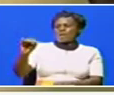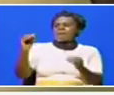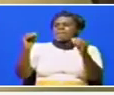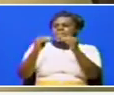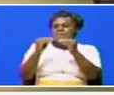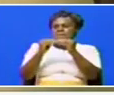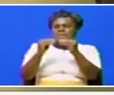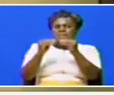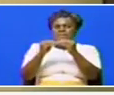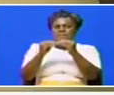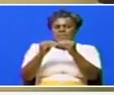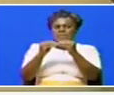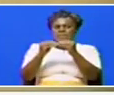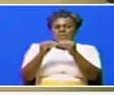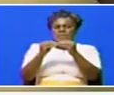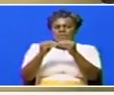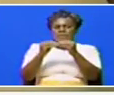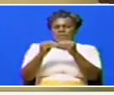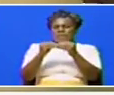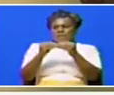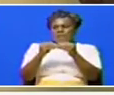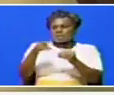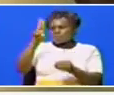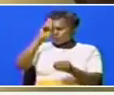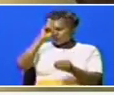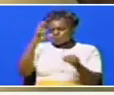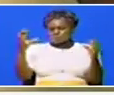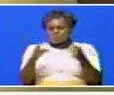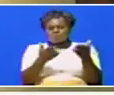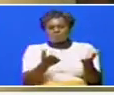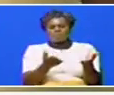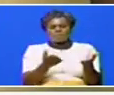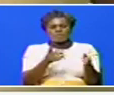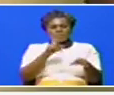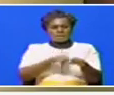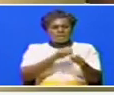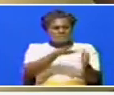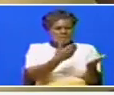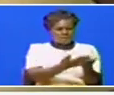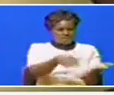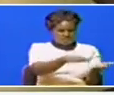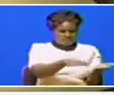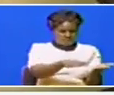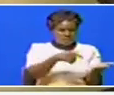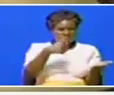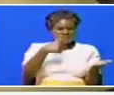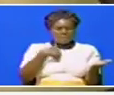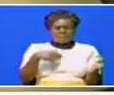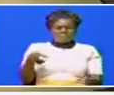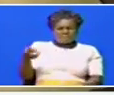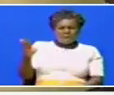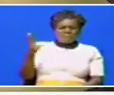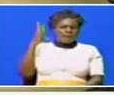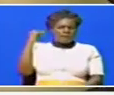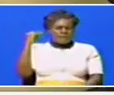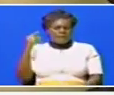kakutana na rende ya watu ikienda huvi juu. Sasa venye walifika hapo, mlia risasi.